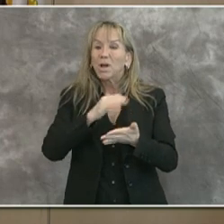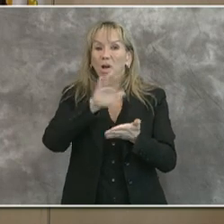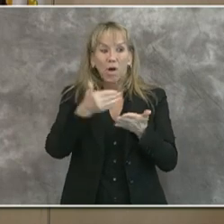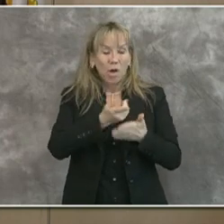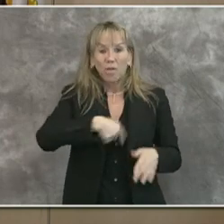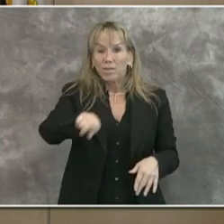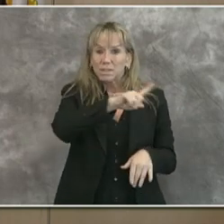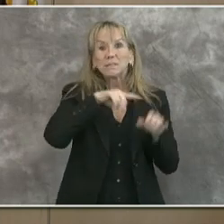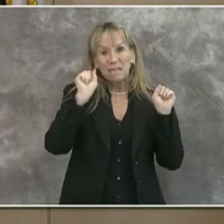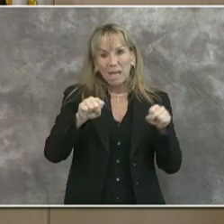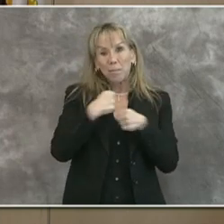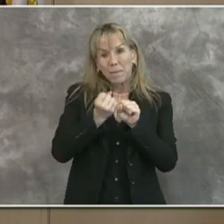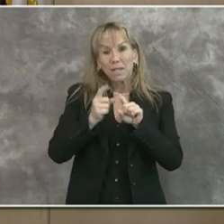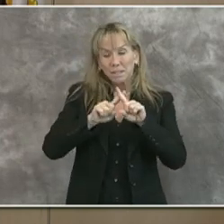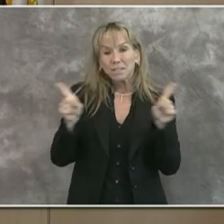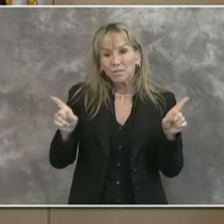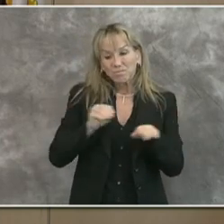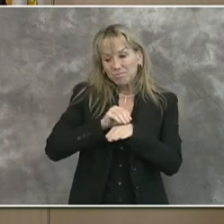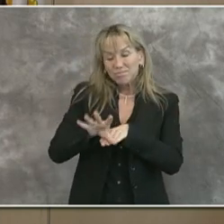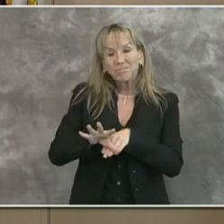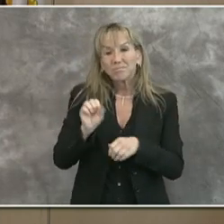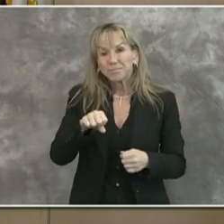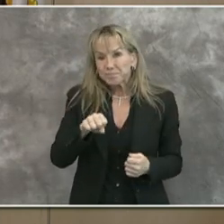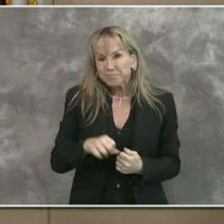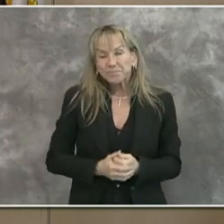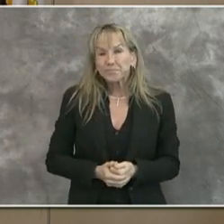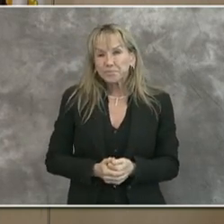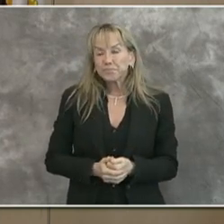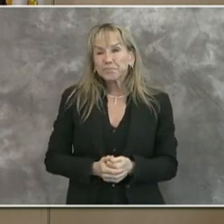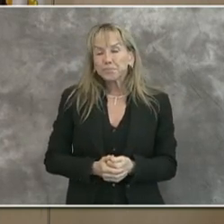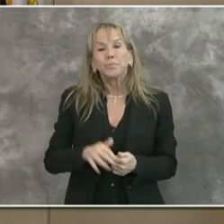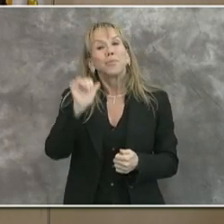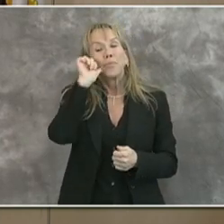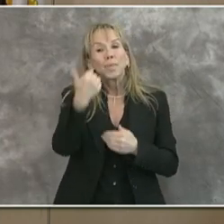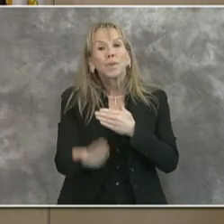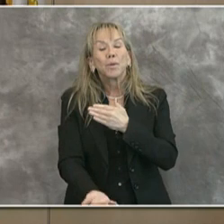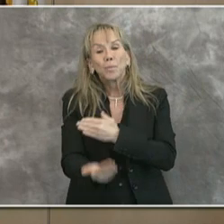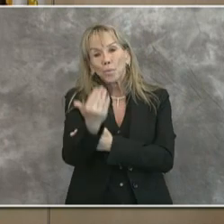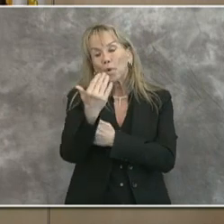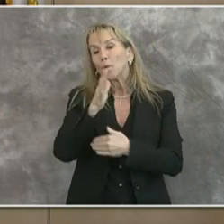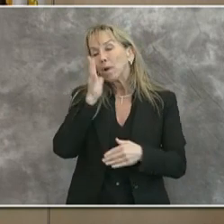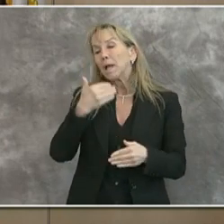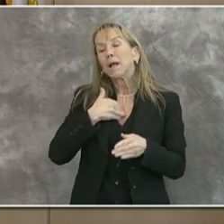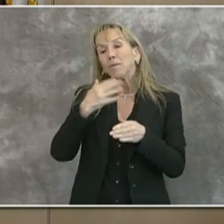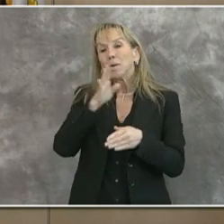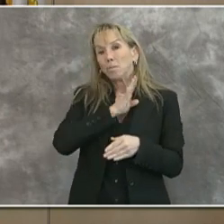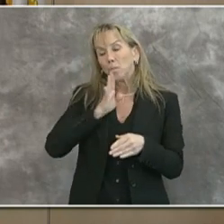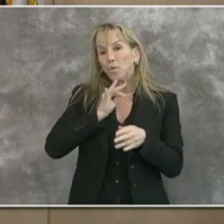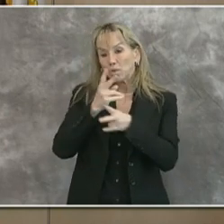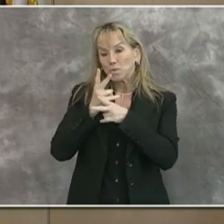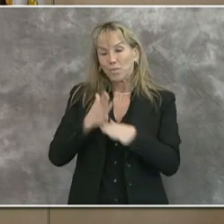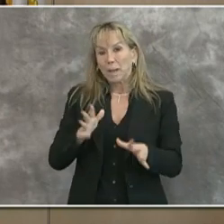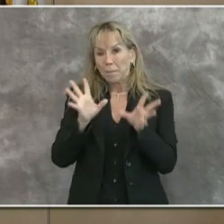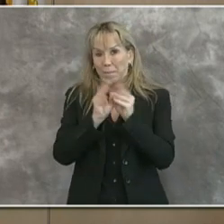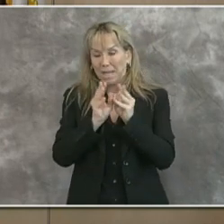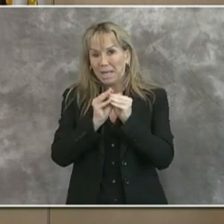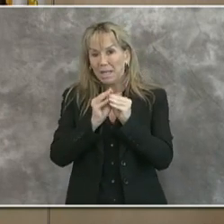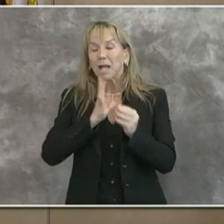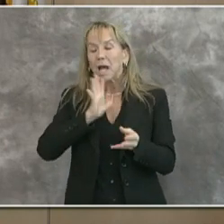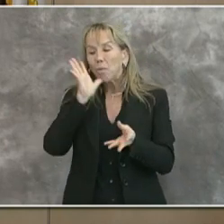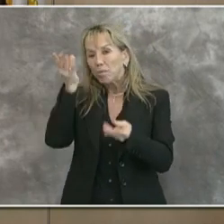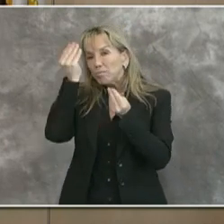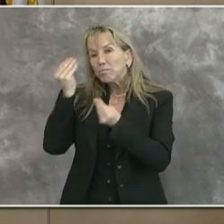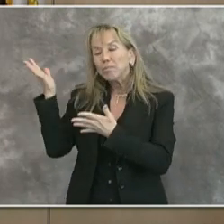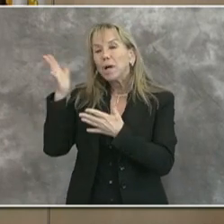has the power to make a difference. Lastly, tomorrow morning at our Board of Supervisors meeting, I will review or provide an